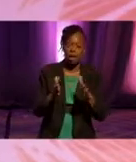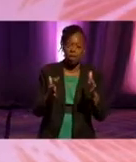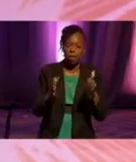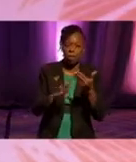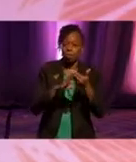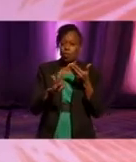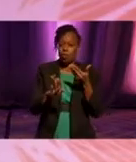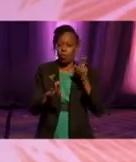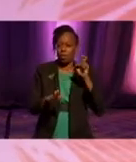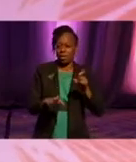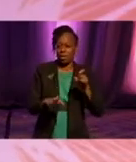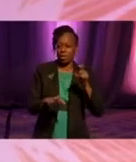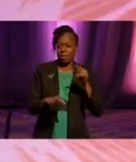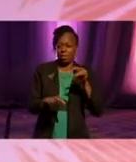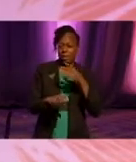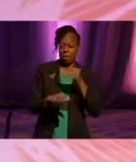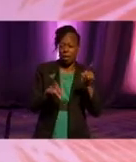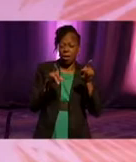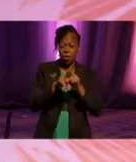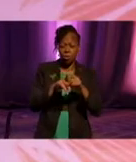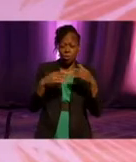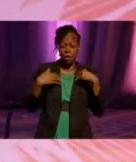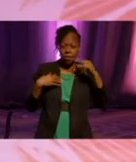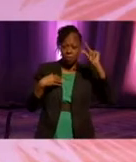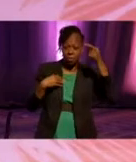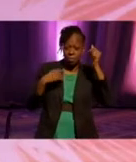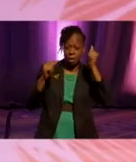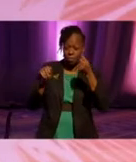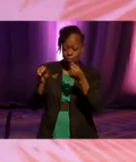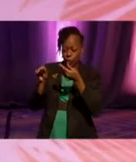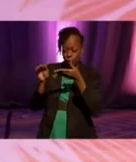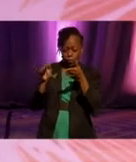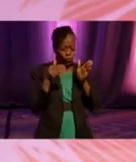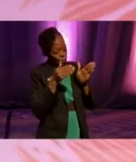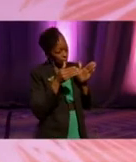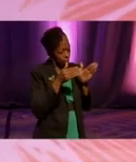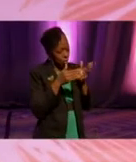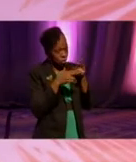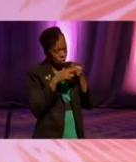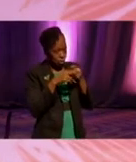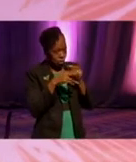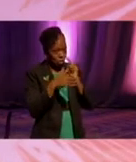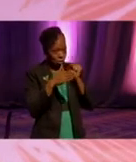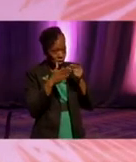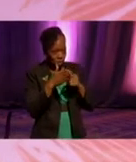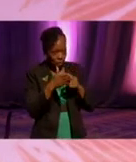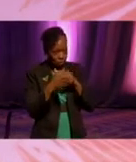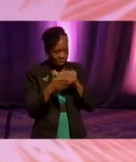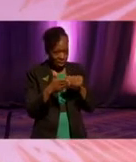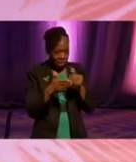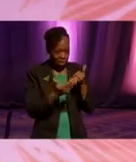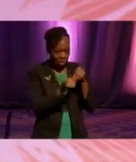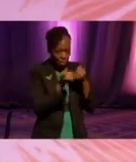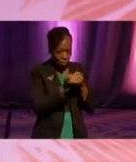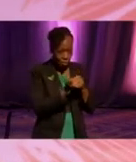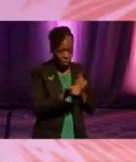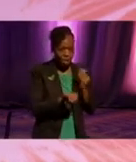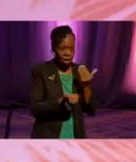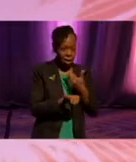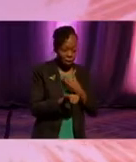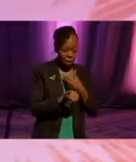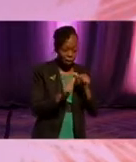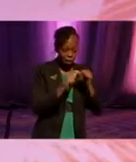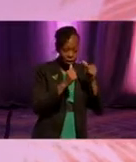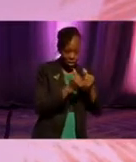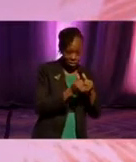a dime to support our lead agency in that example. But the other benefit, I